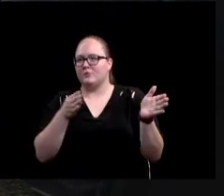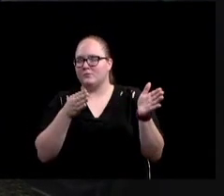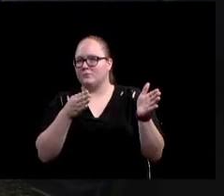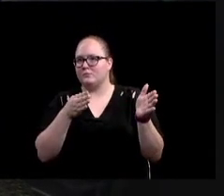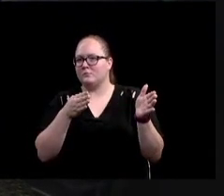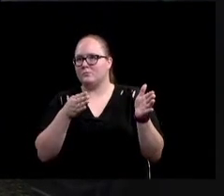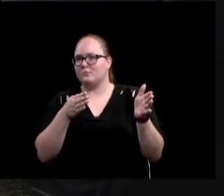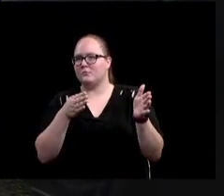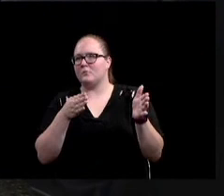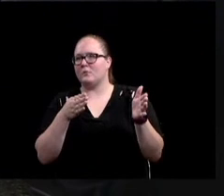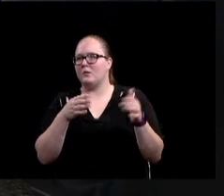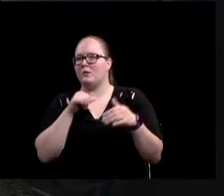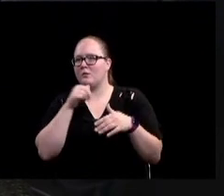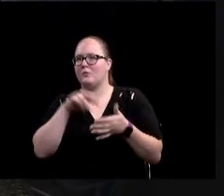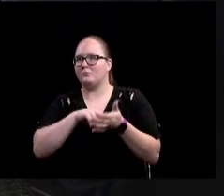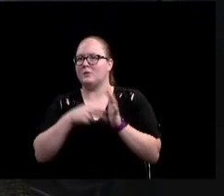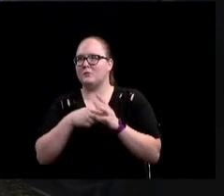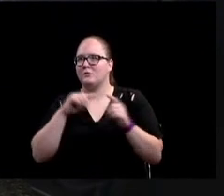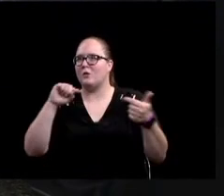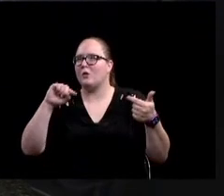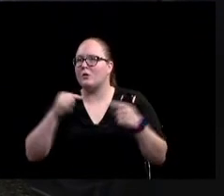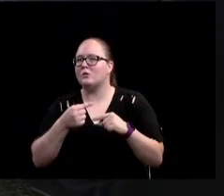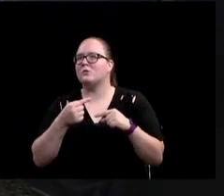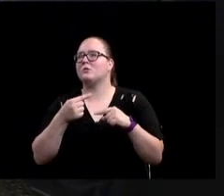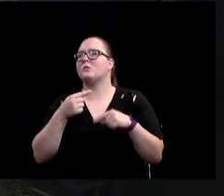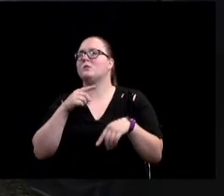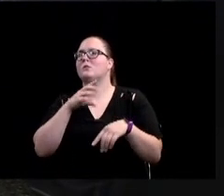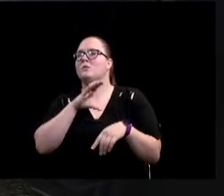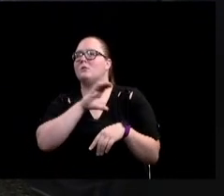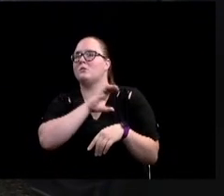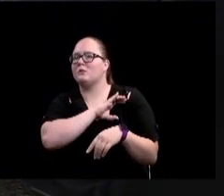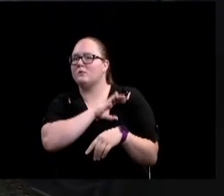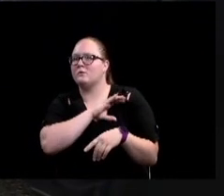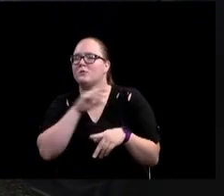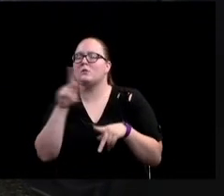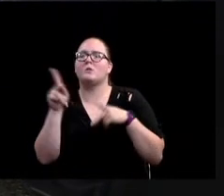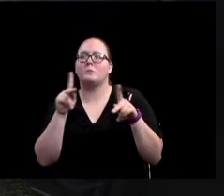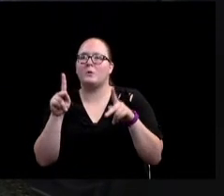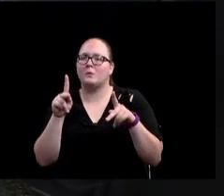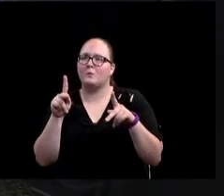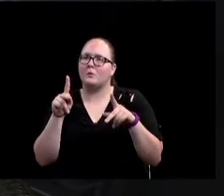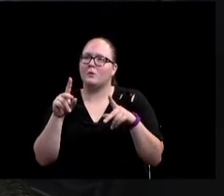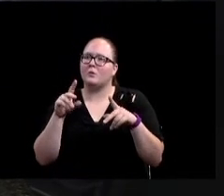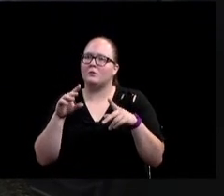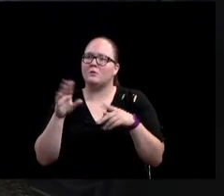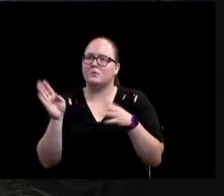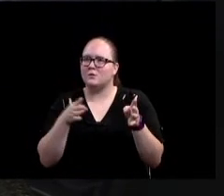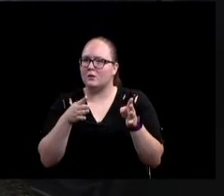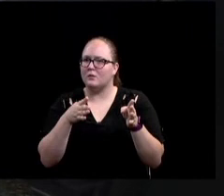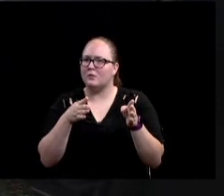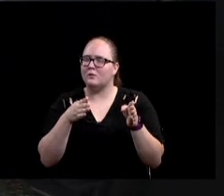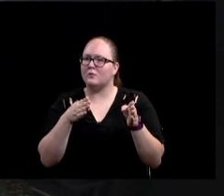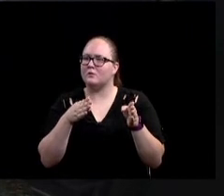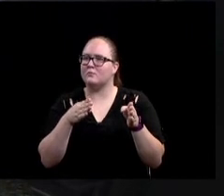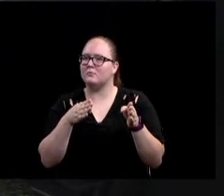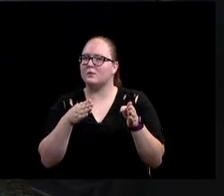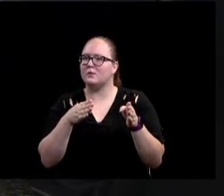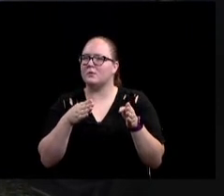their family members. That's not their intention. They don't have any. They can't form that kind of